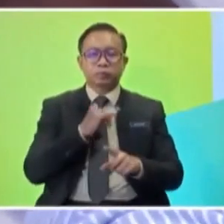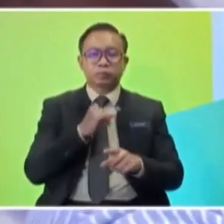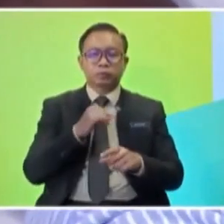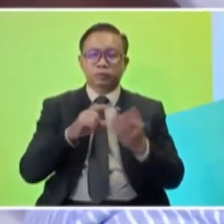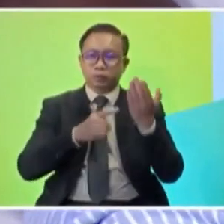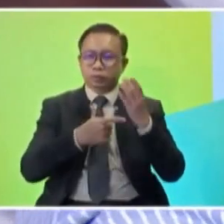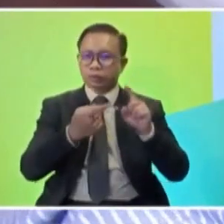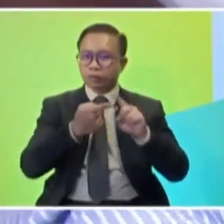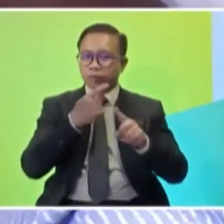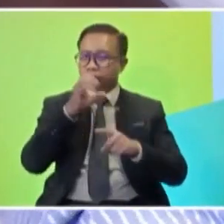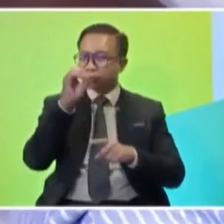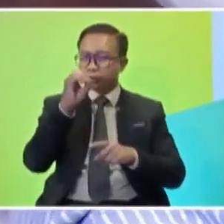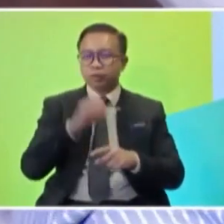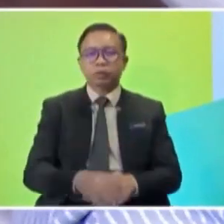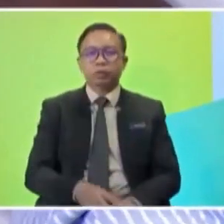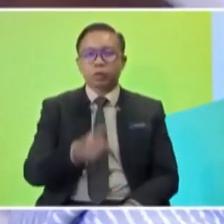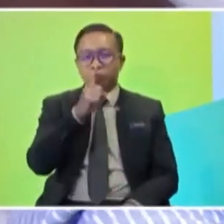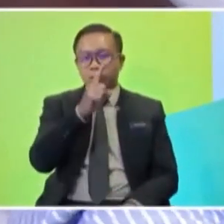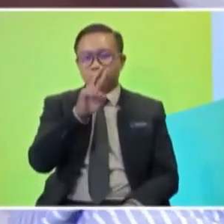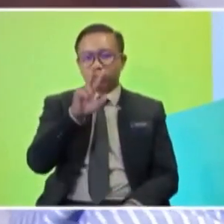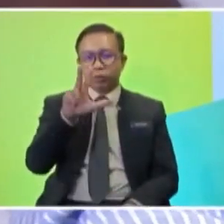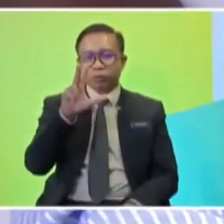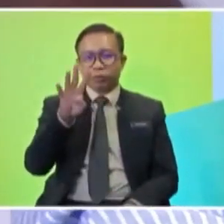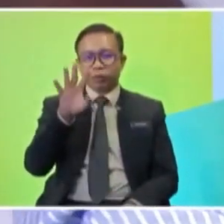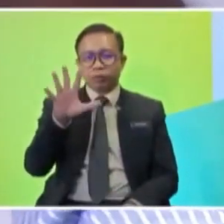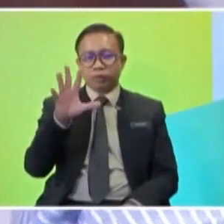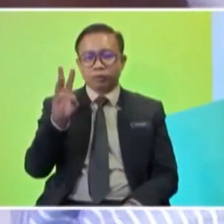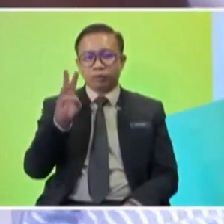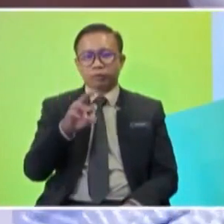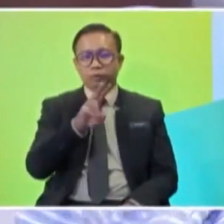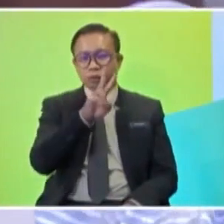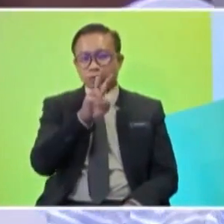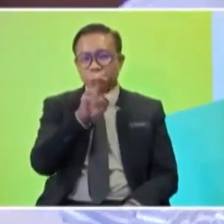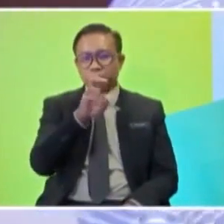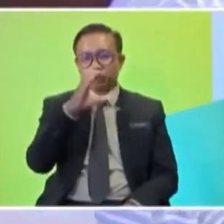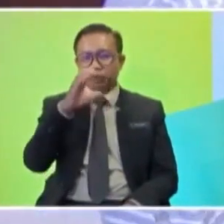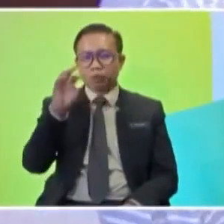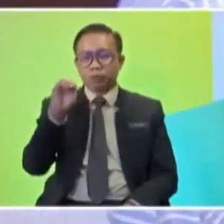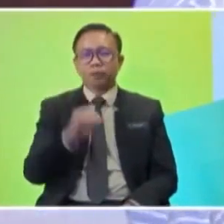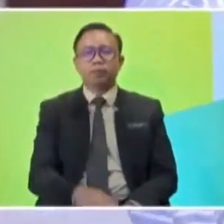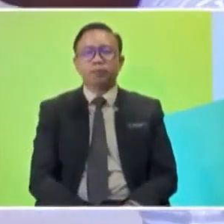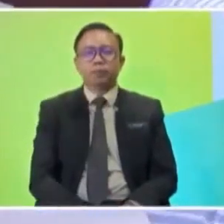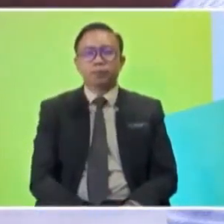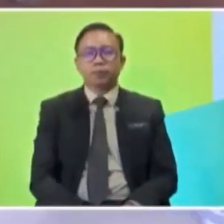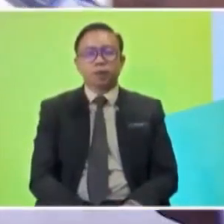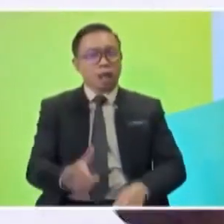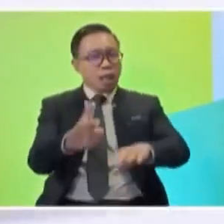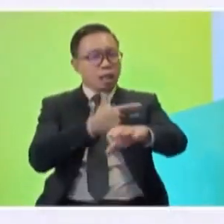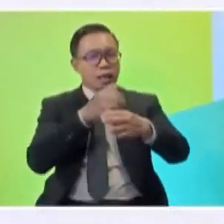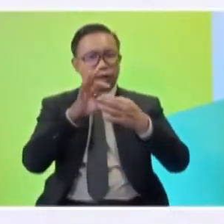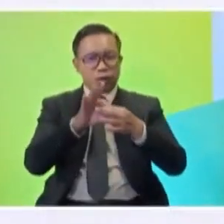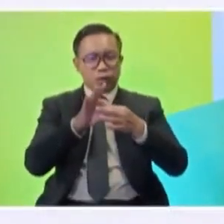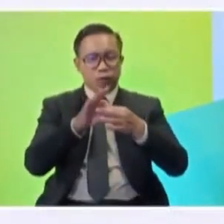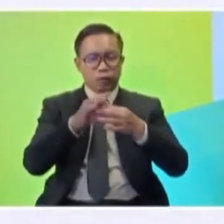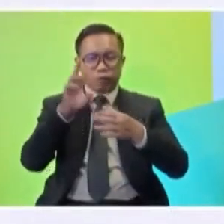0. 0. 1, 2, 3, 4, 5, 6, 7, 10, 20 centimeters, sir. Very good. So the length of each ribbon